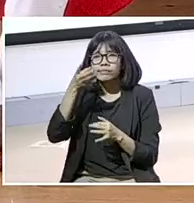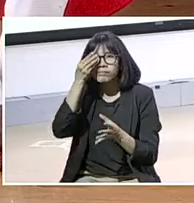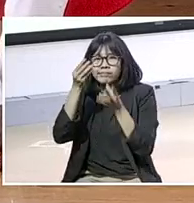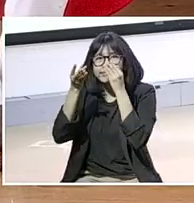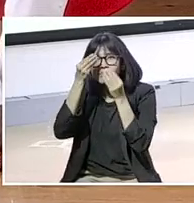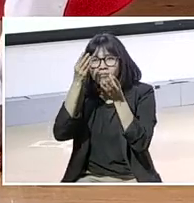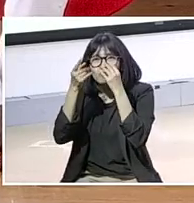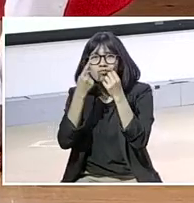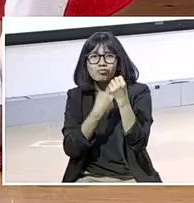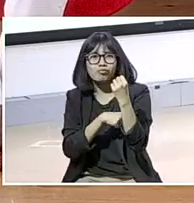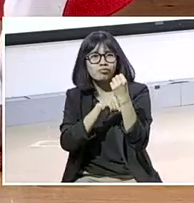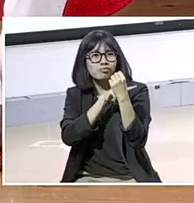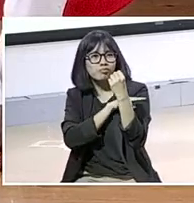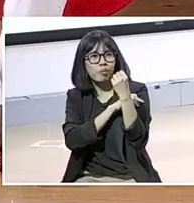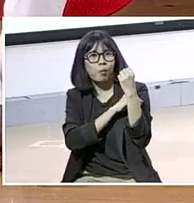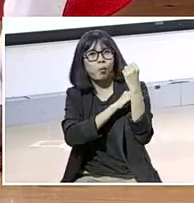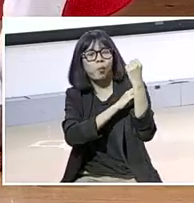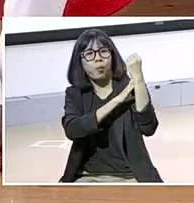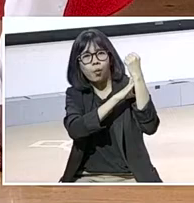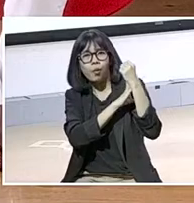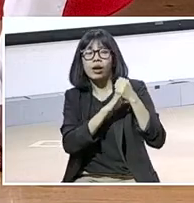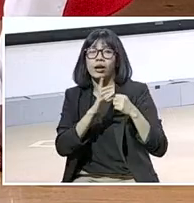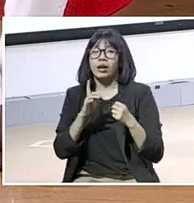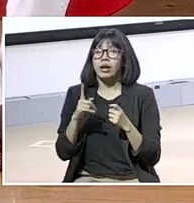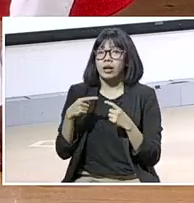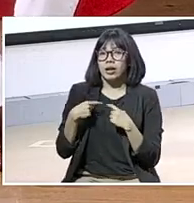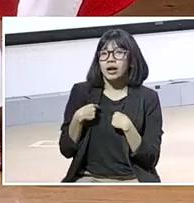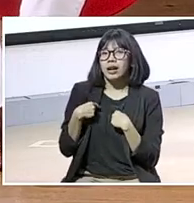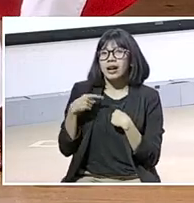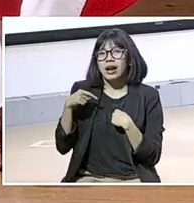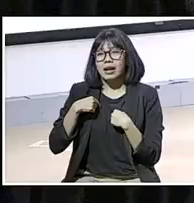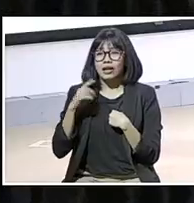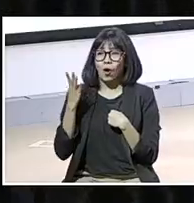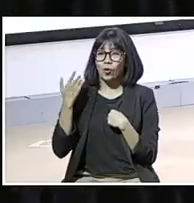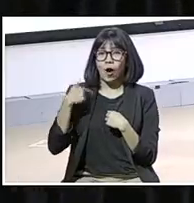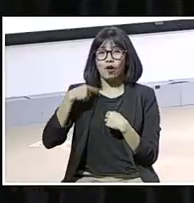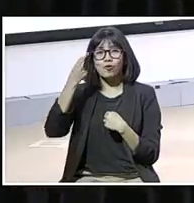accolades. Man. As far as overcoming adversity,